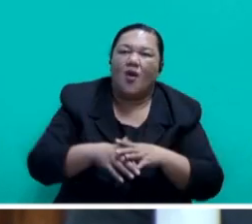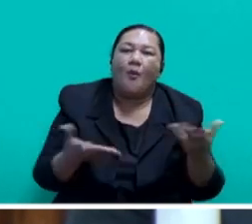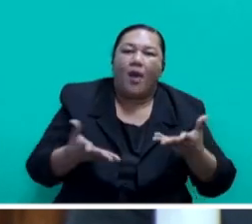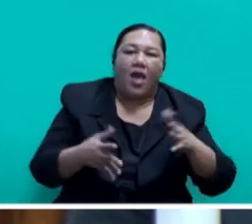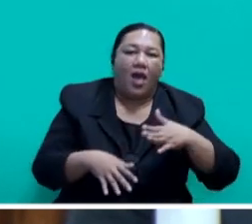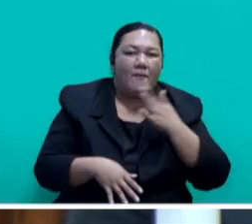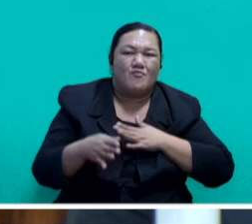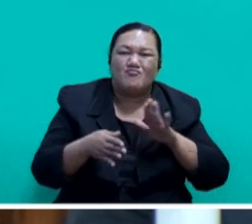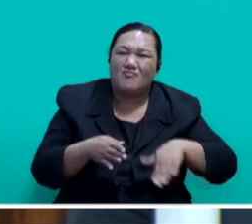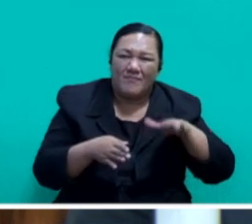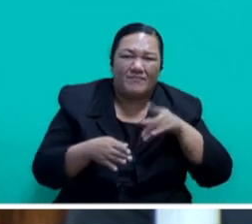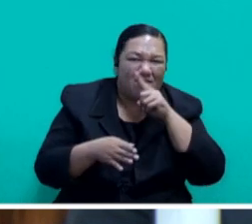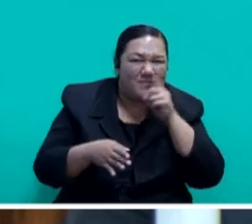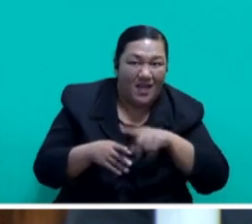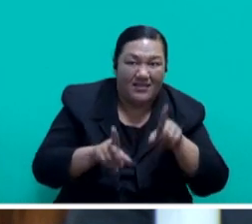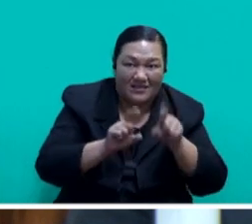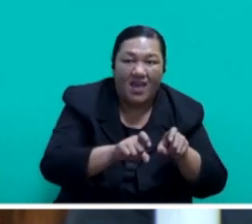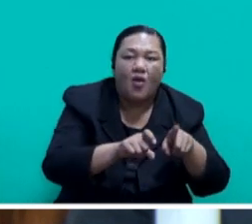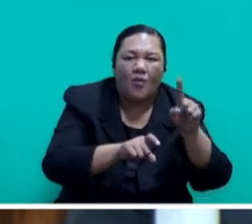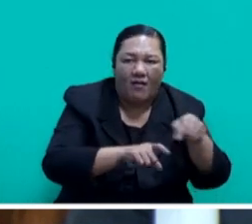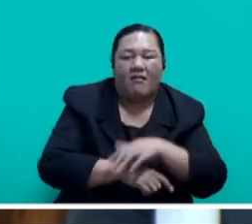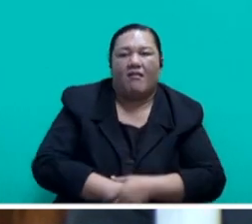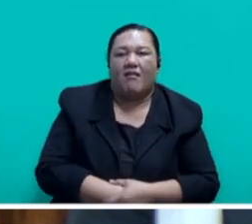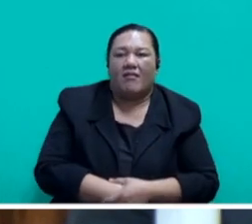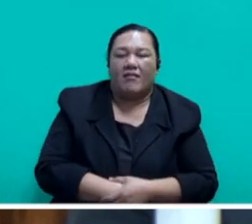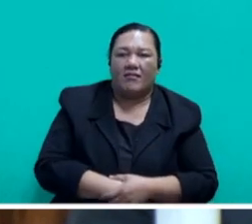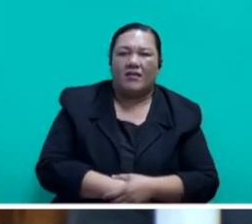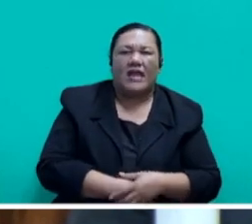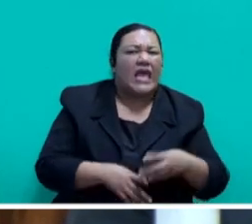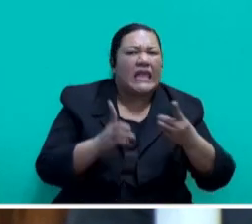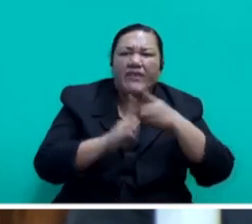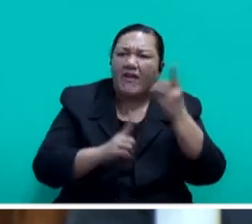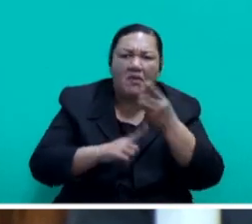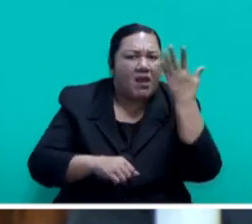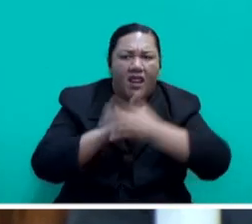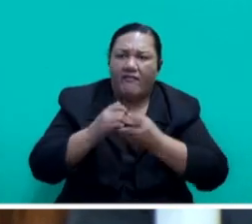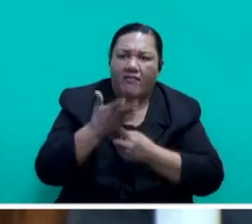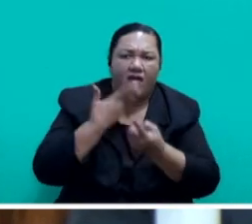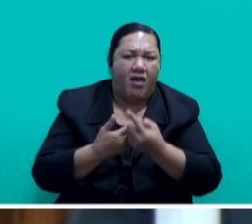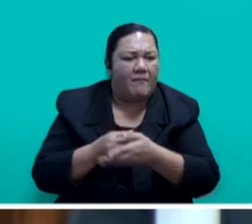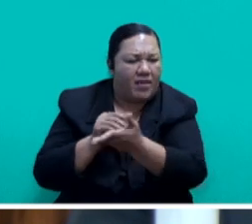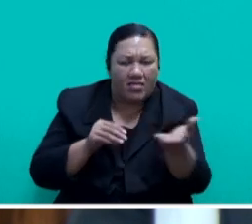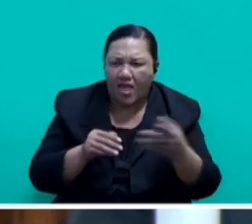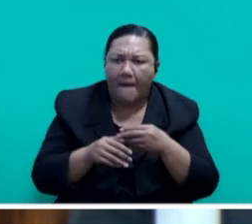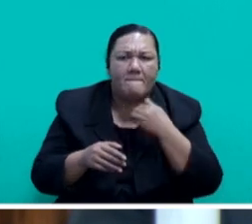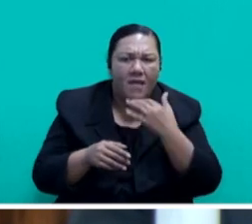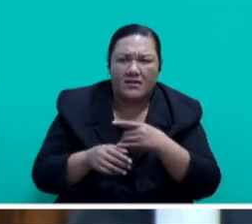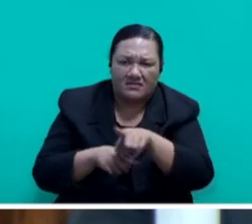have expired without any development work undertaken. In this regard, Mr. Speaker, sir, the coalition government's